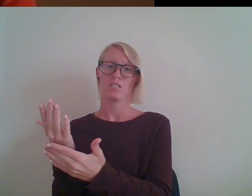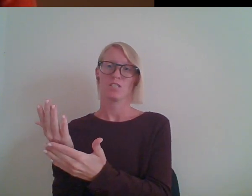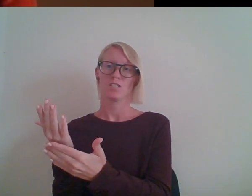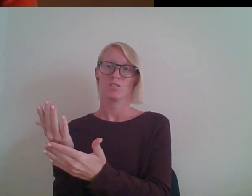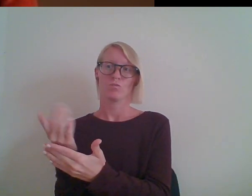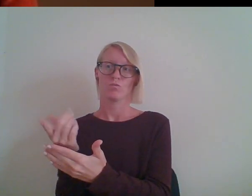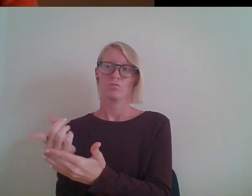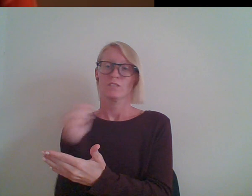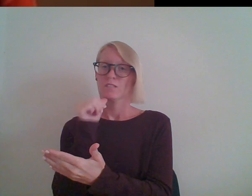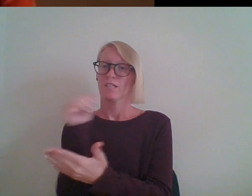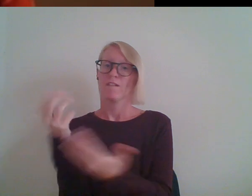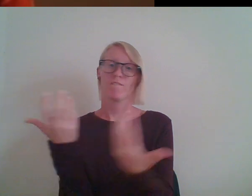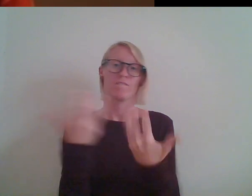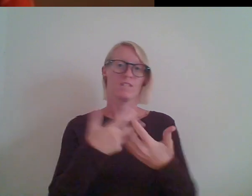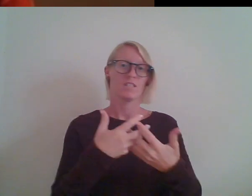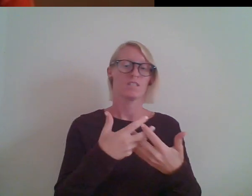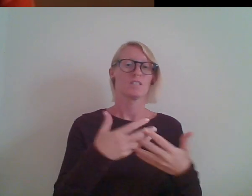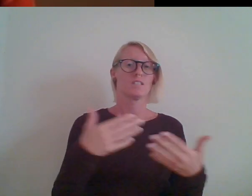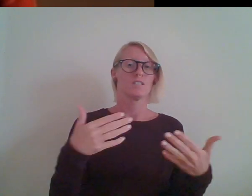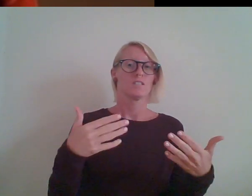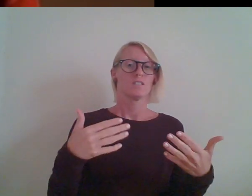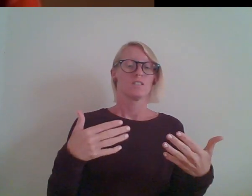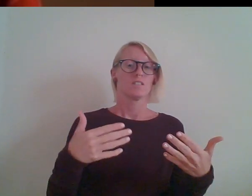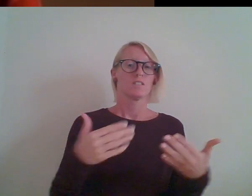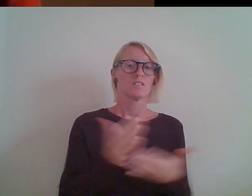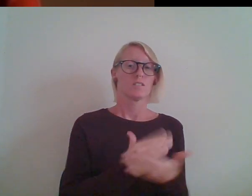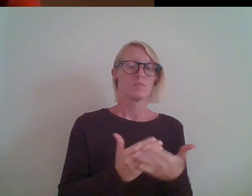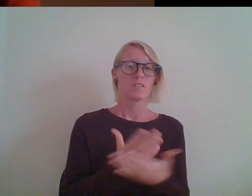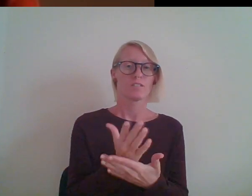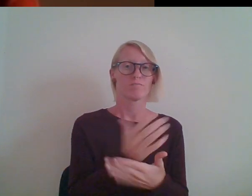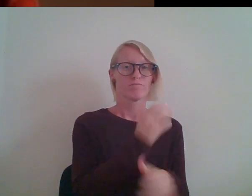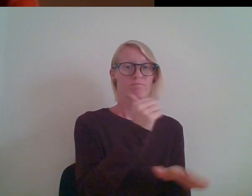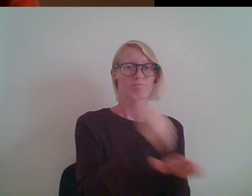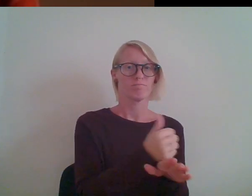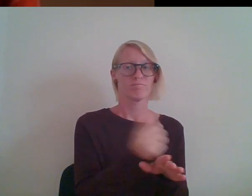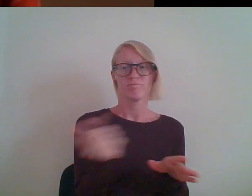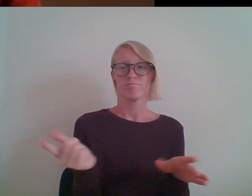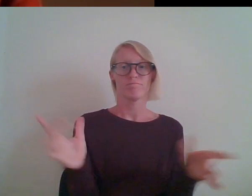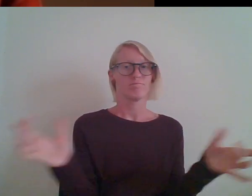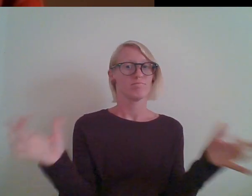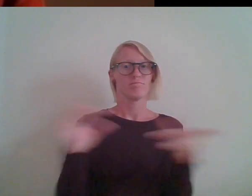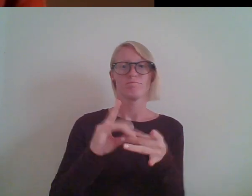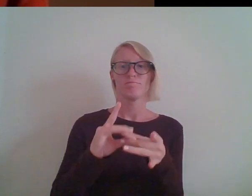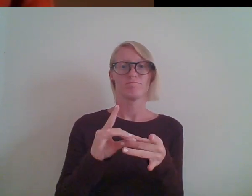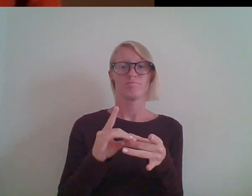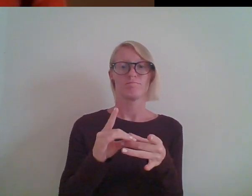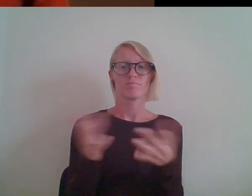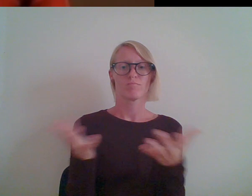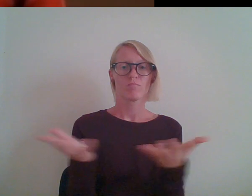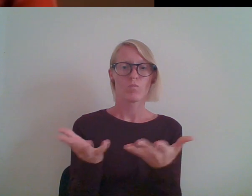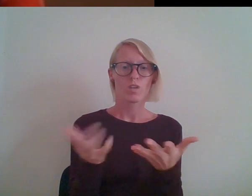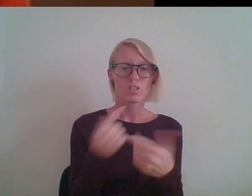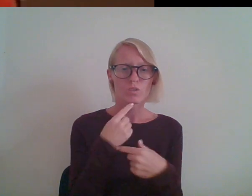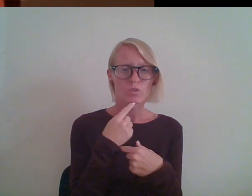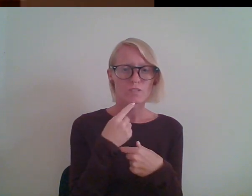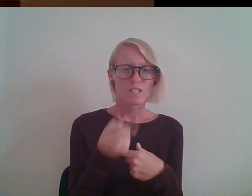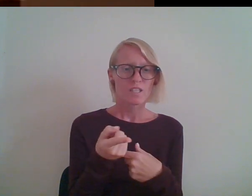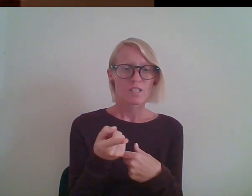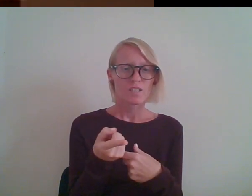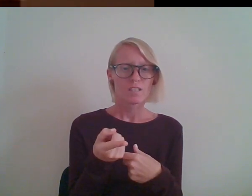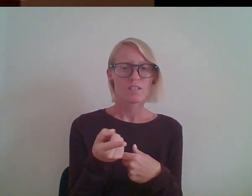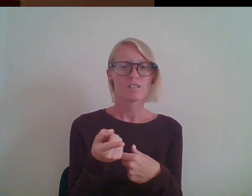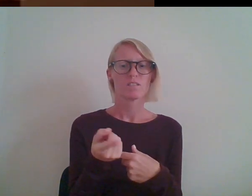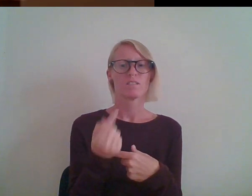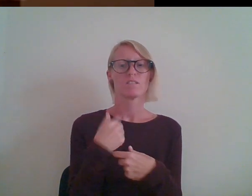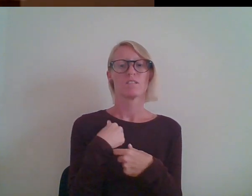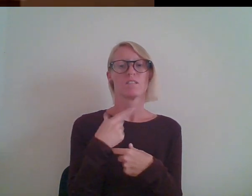established. And so it's Greek to you. Its ontogeny recapitulates phylogeny. What did you say? Okay.